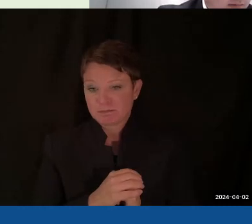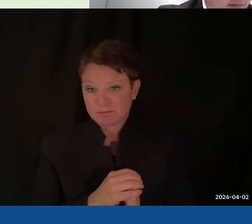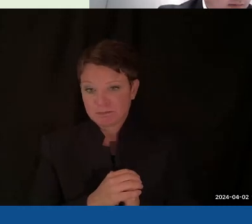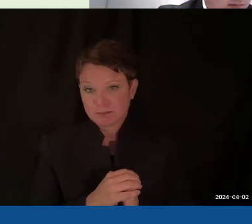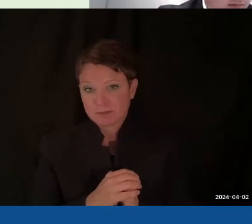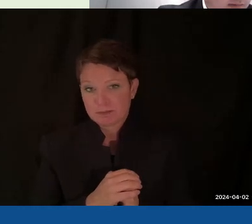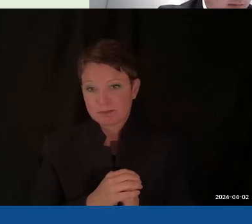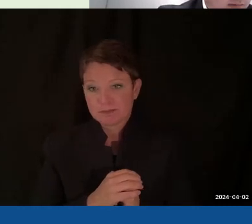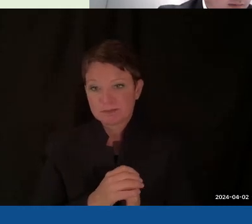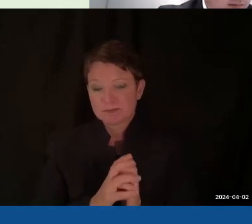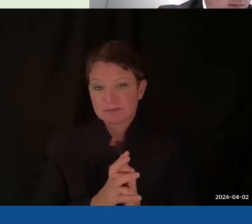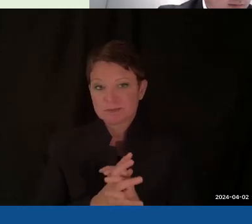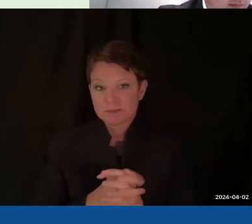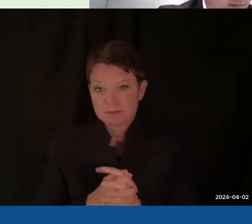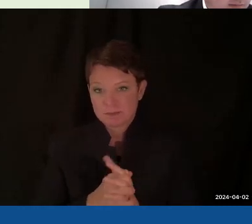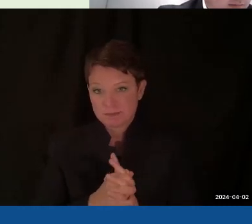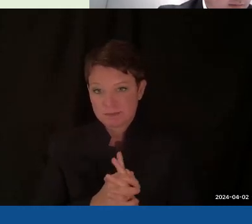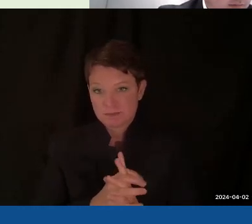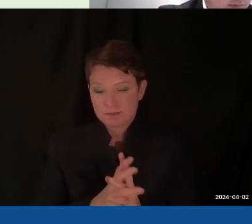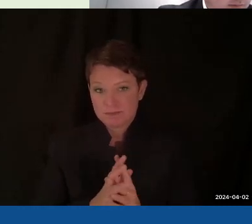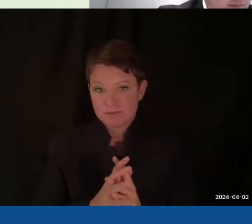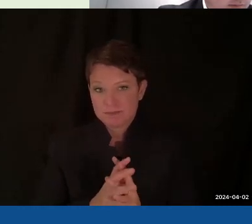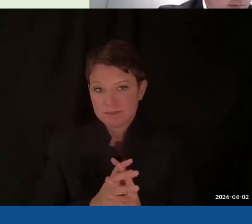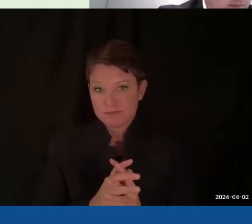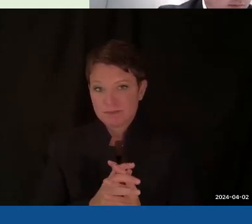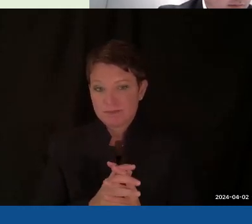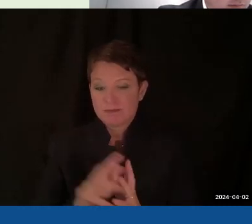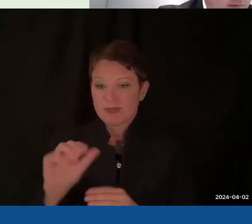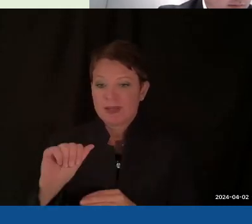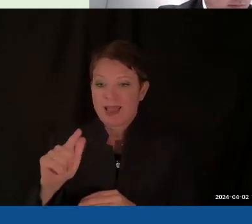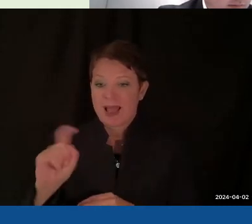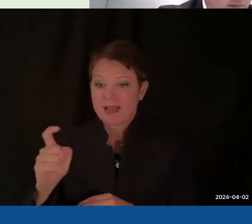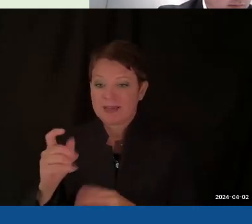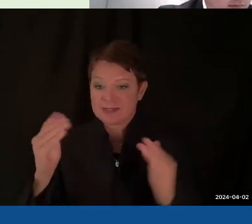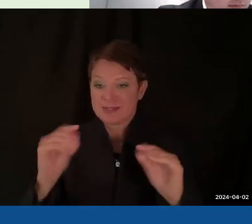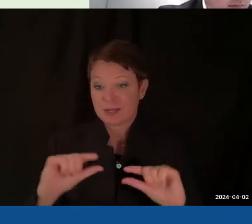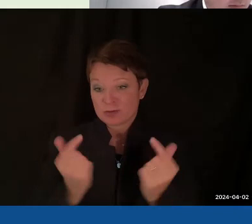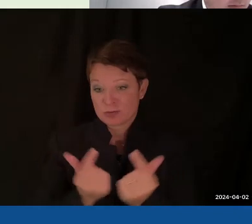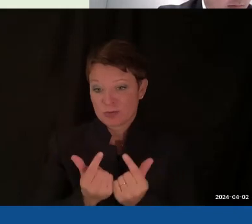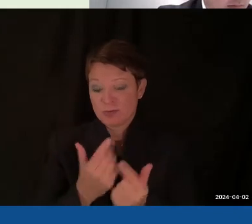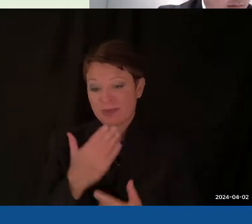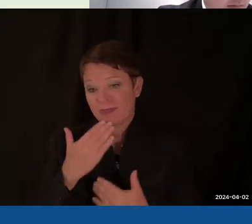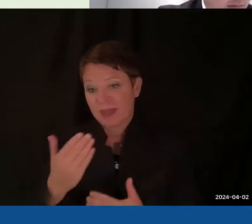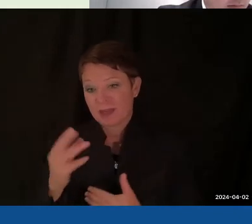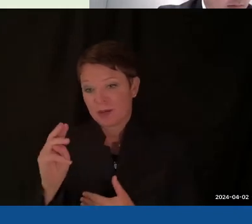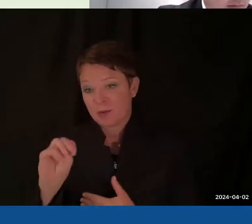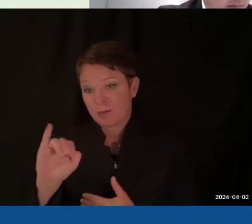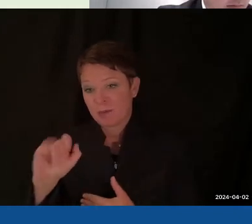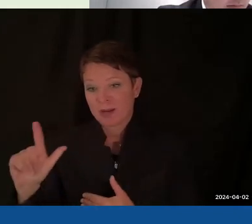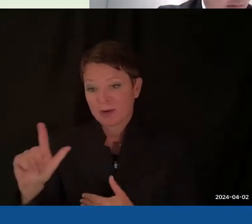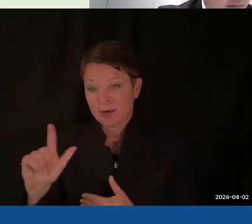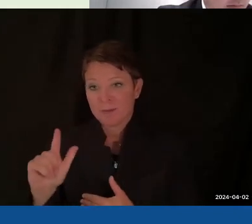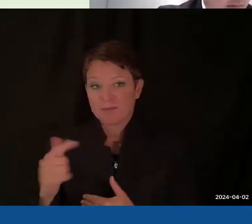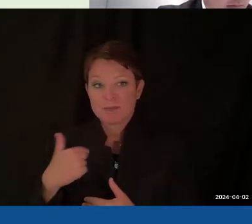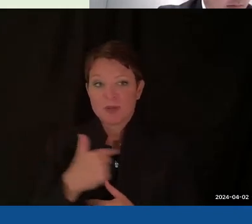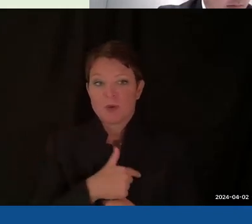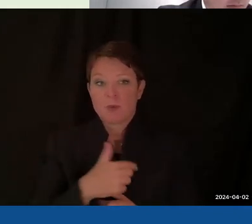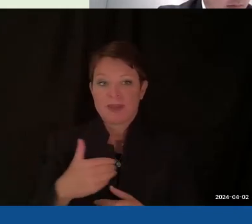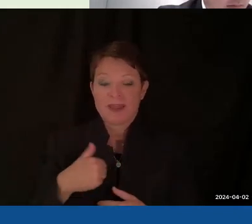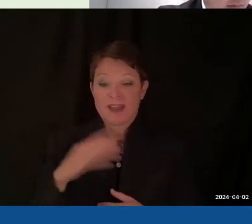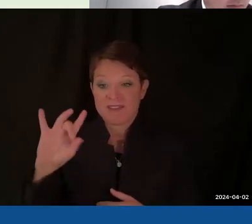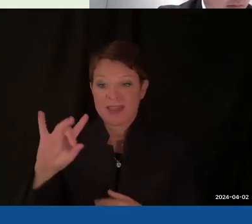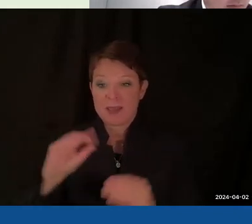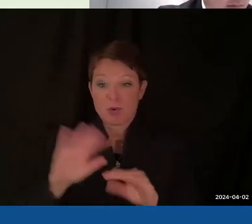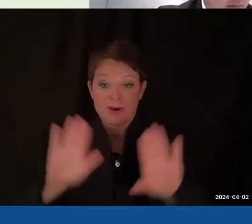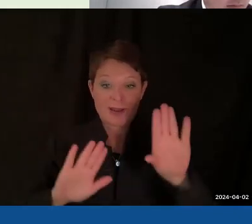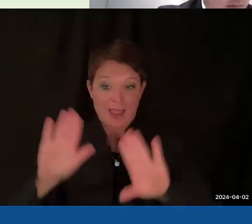That's kind of all that I have. Alex, next group. Thank you, Michael. We do have 8 hands raised.